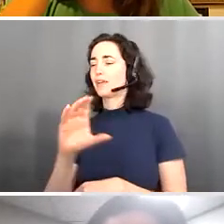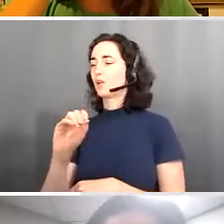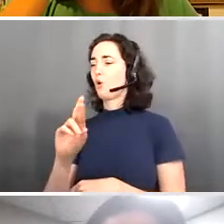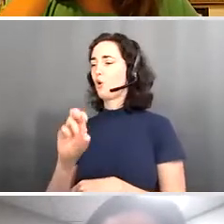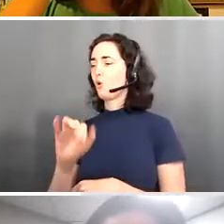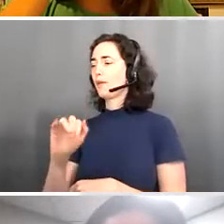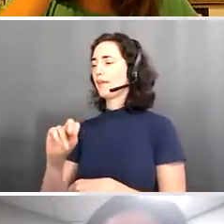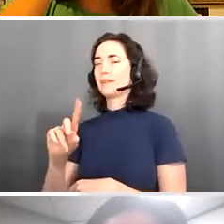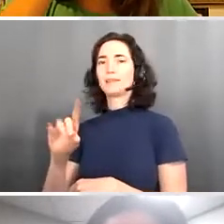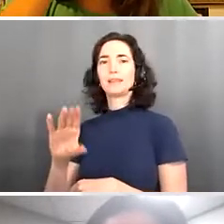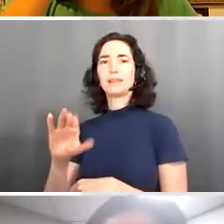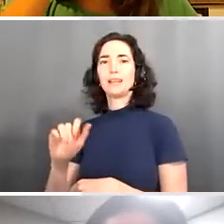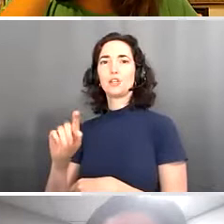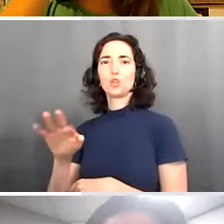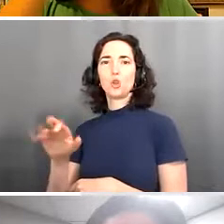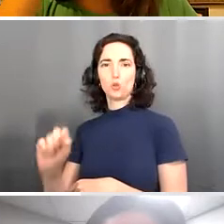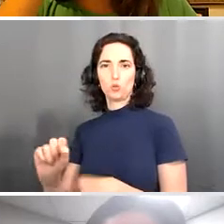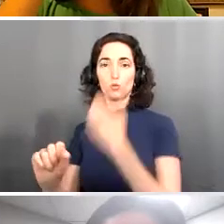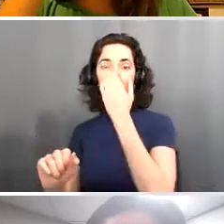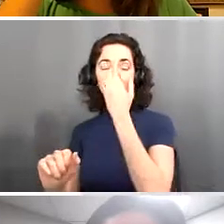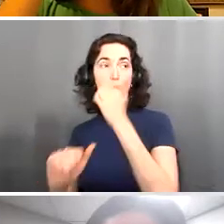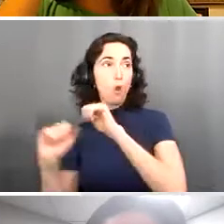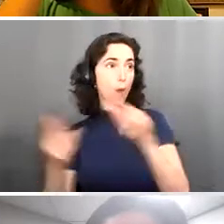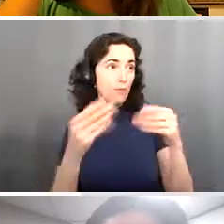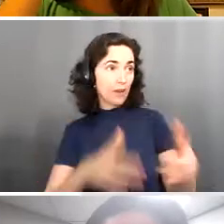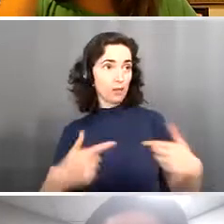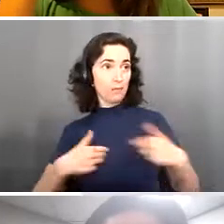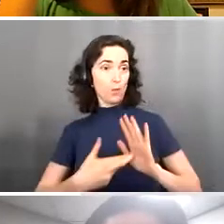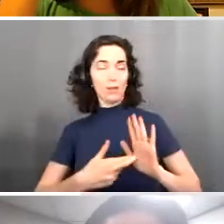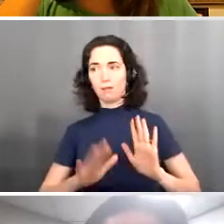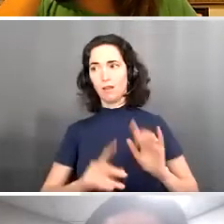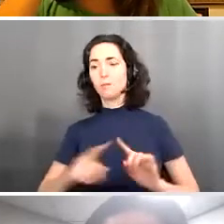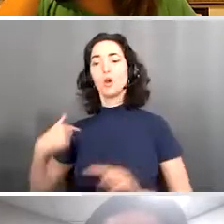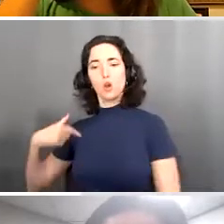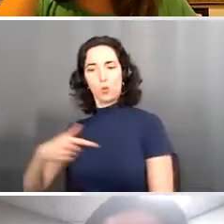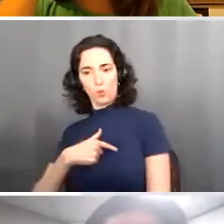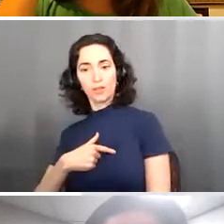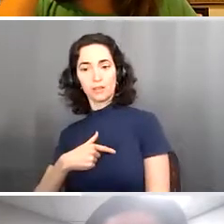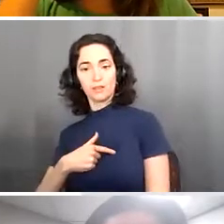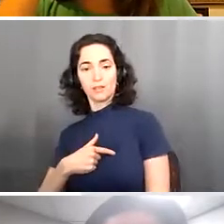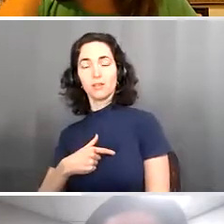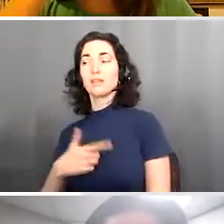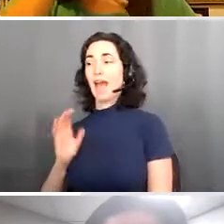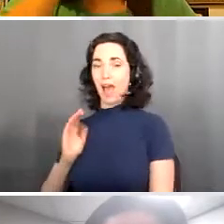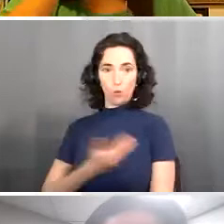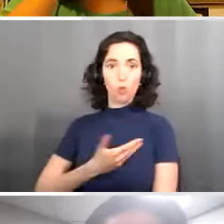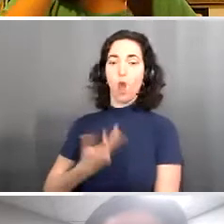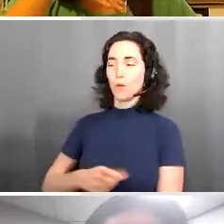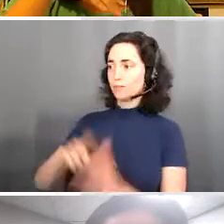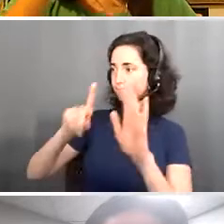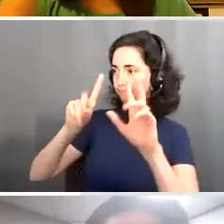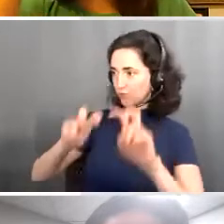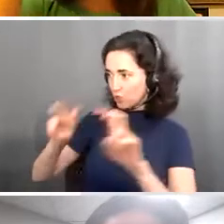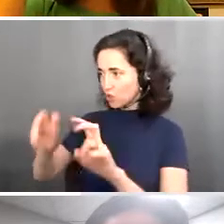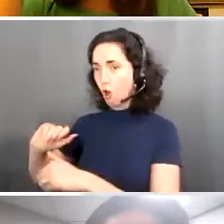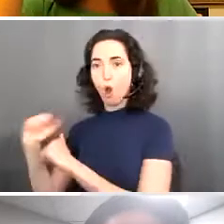I can't speak for all of the providers, but for the ARCs, we have surveyed all of ours and do have like a